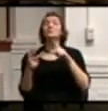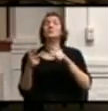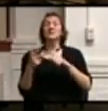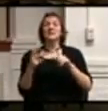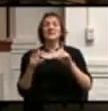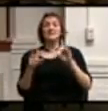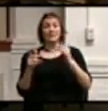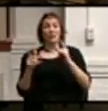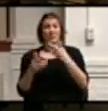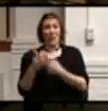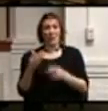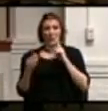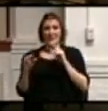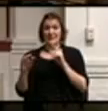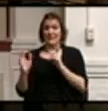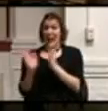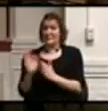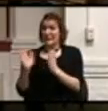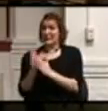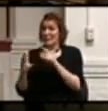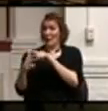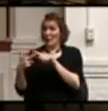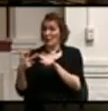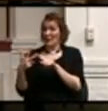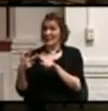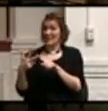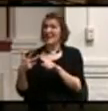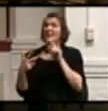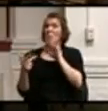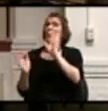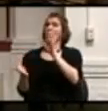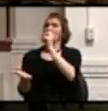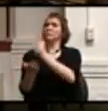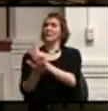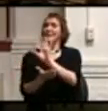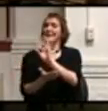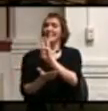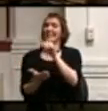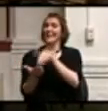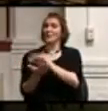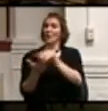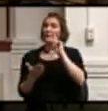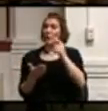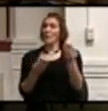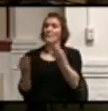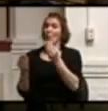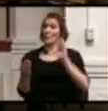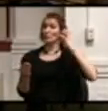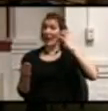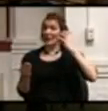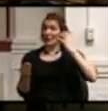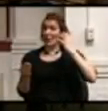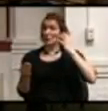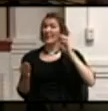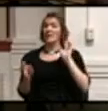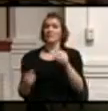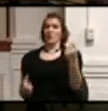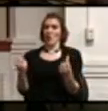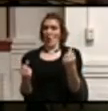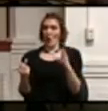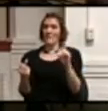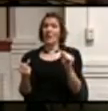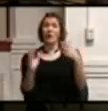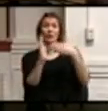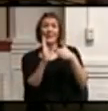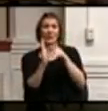been told we've been awarded nearly $96,000 for portable radios and mobile radios, but not the digital